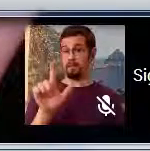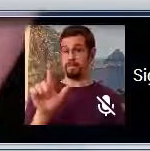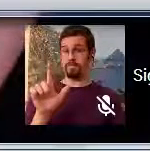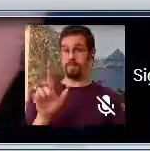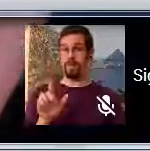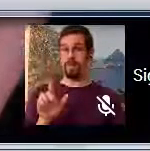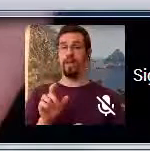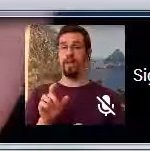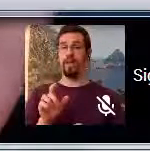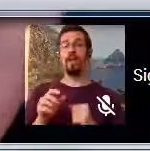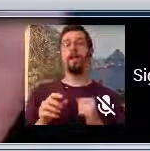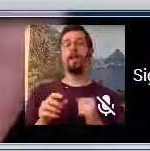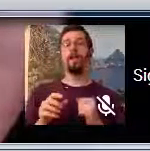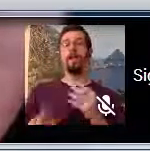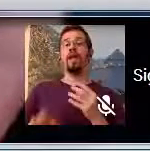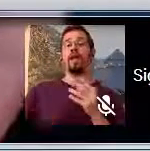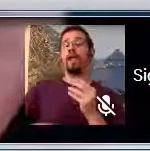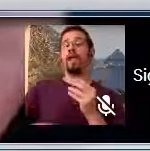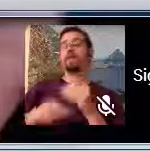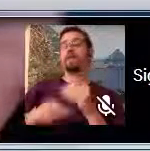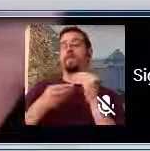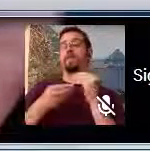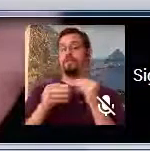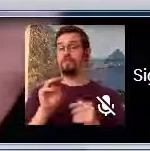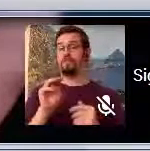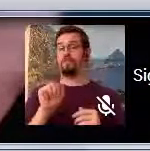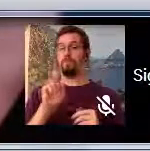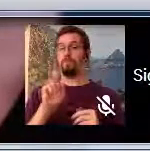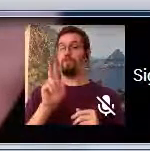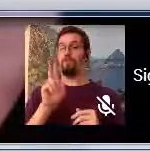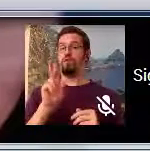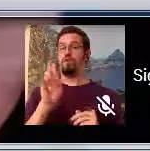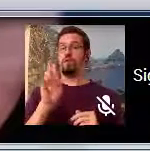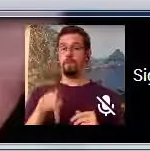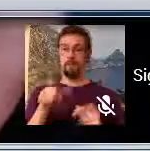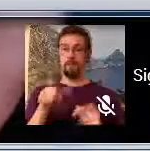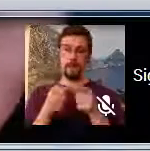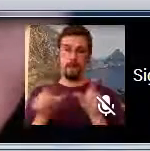is extensible markup language.